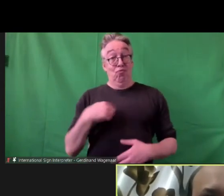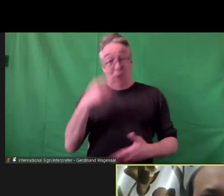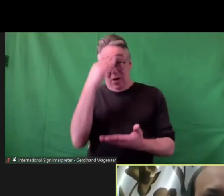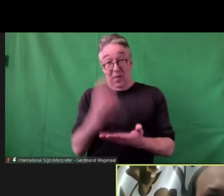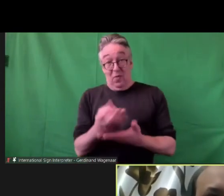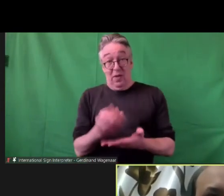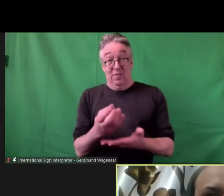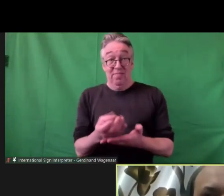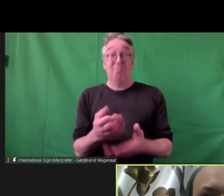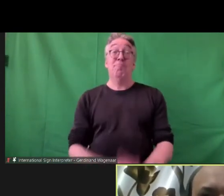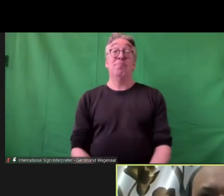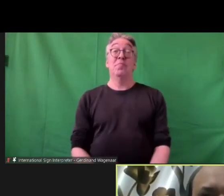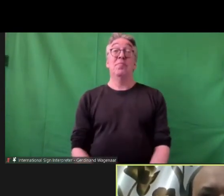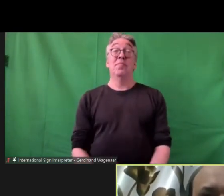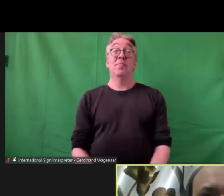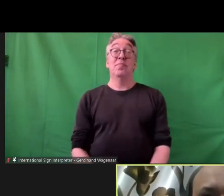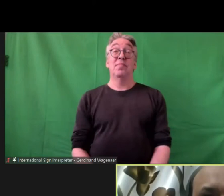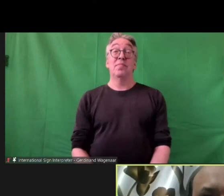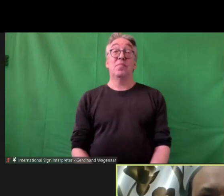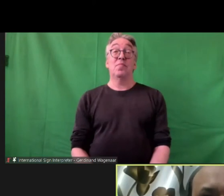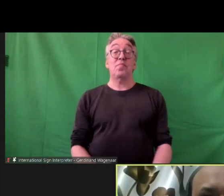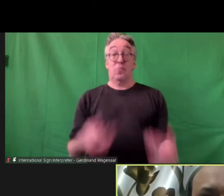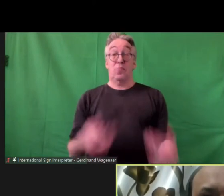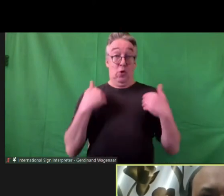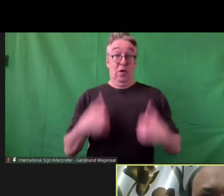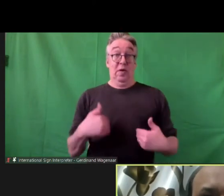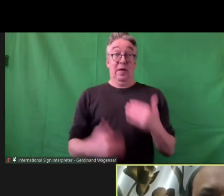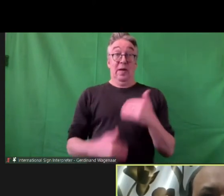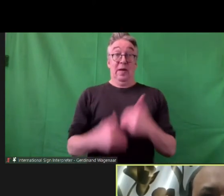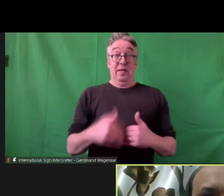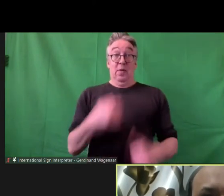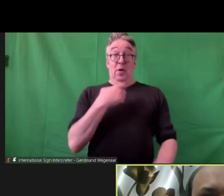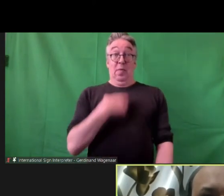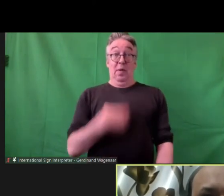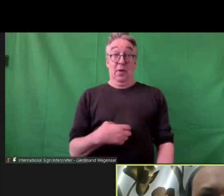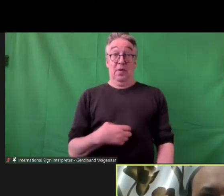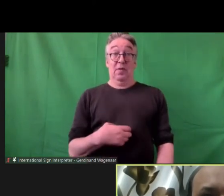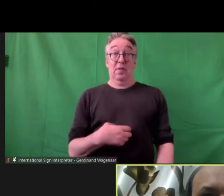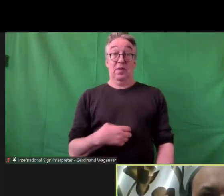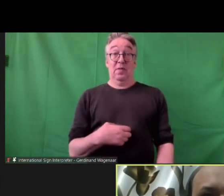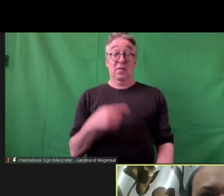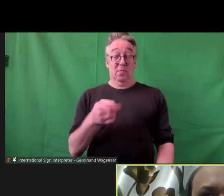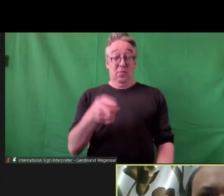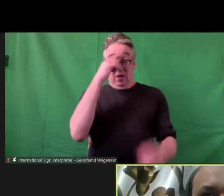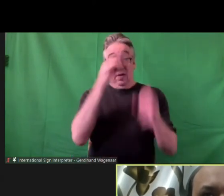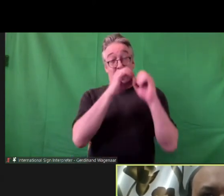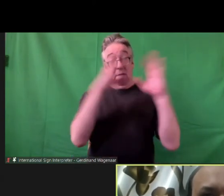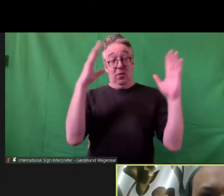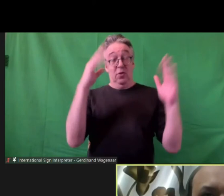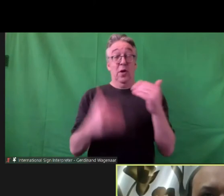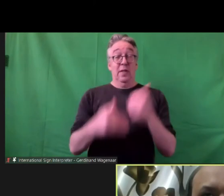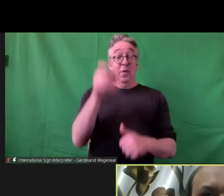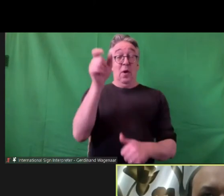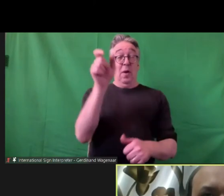given. Remember, as a person with disabilities, I born in a rural village where there was no